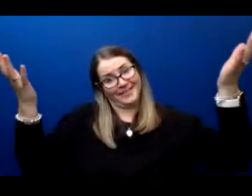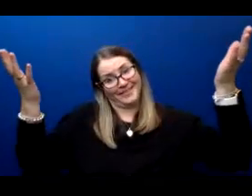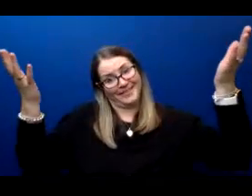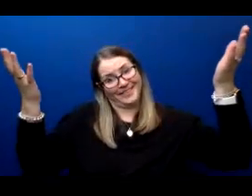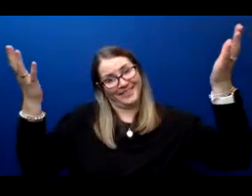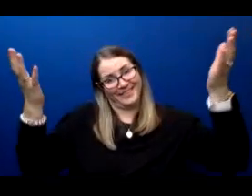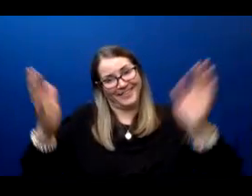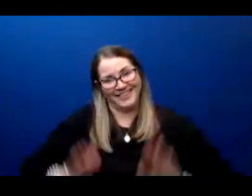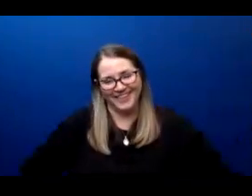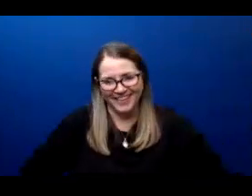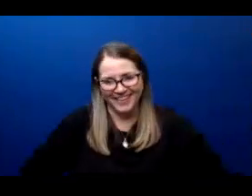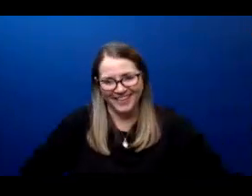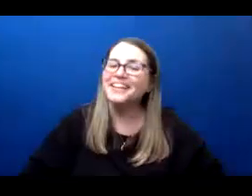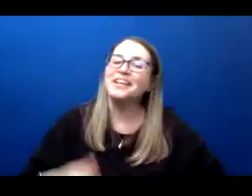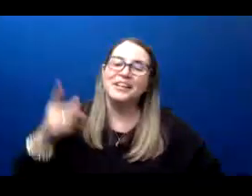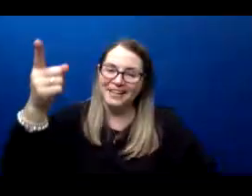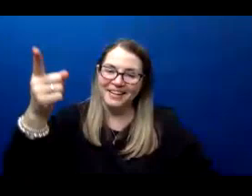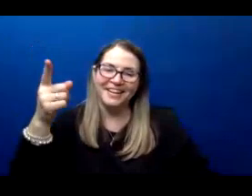Happy early birthday.